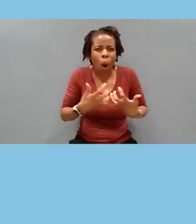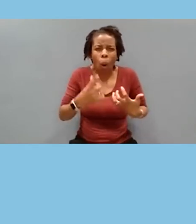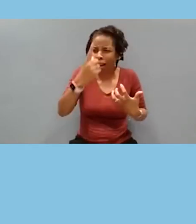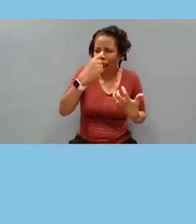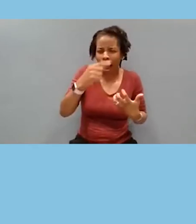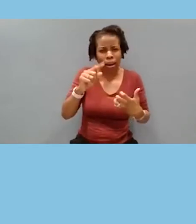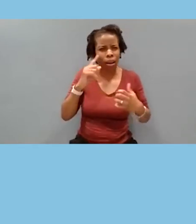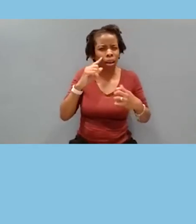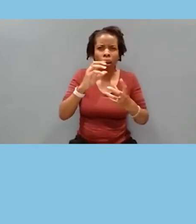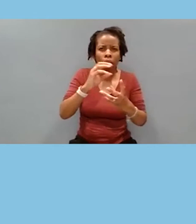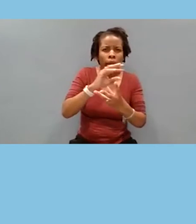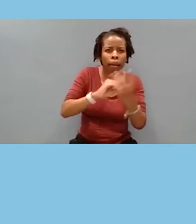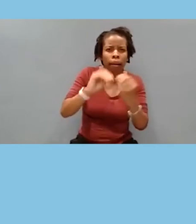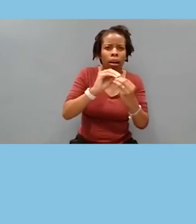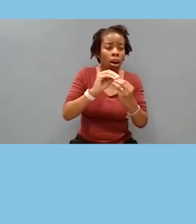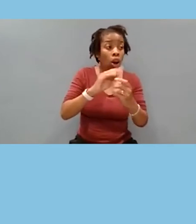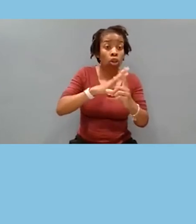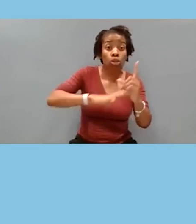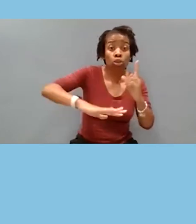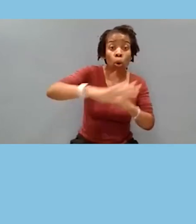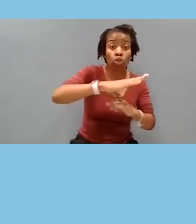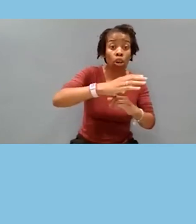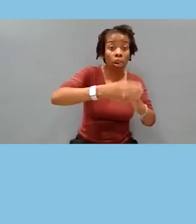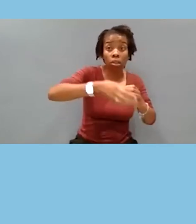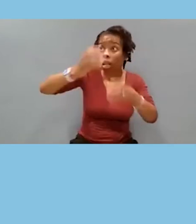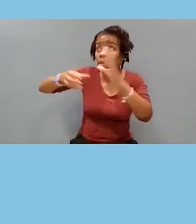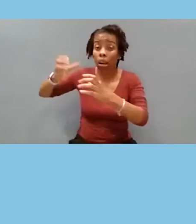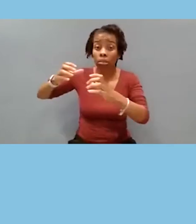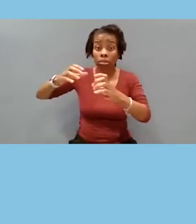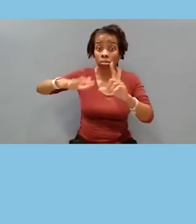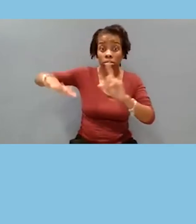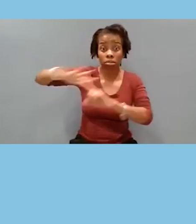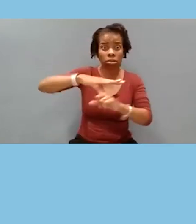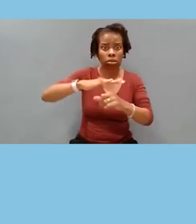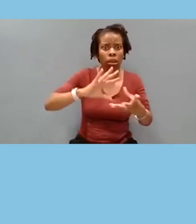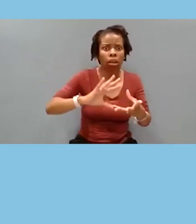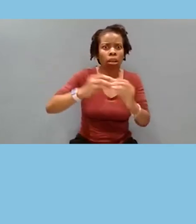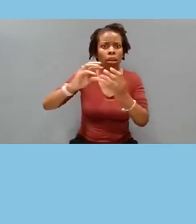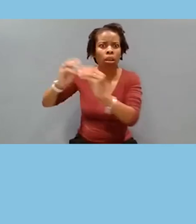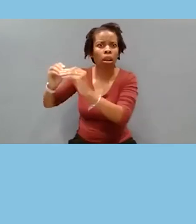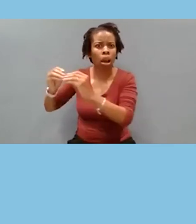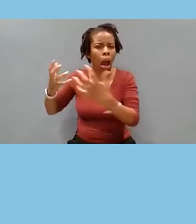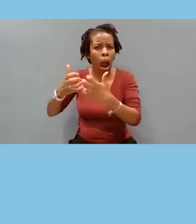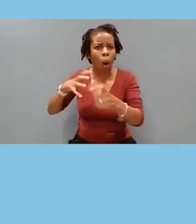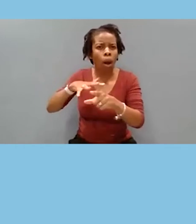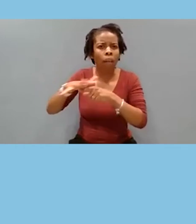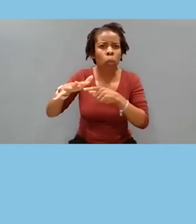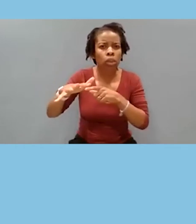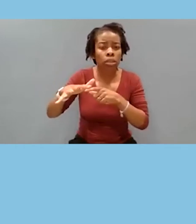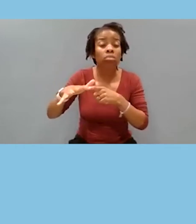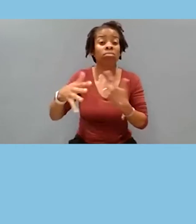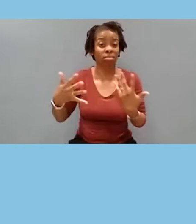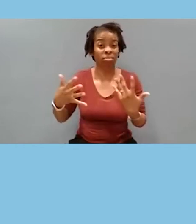social spaces legitimate some bodies, some sensoria, and delegitimate others as potentially